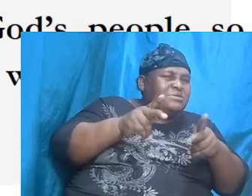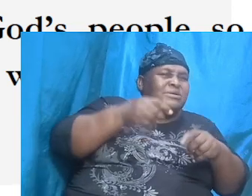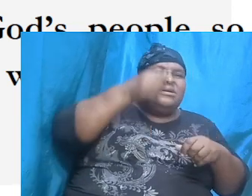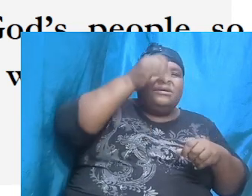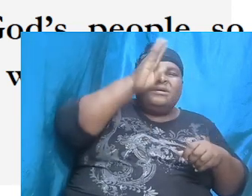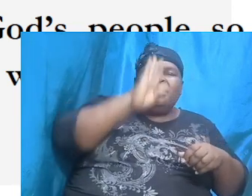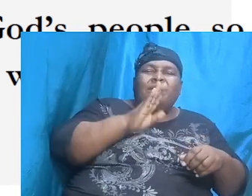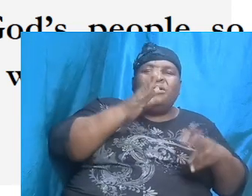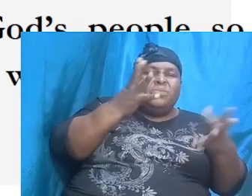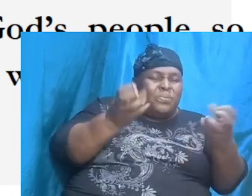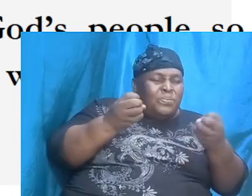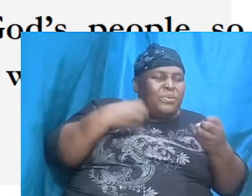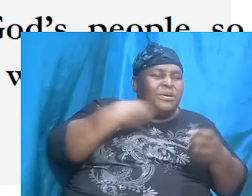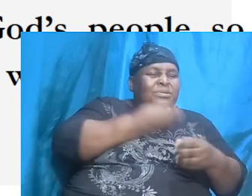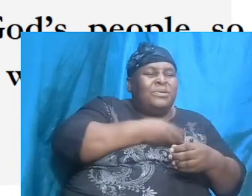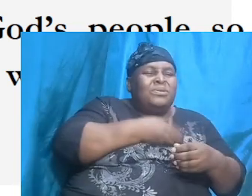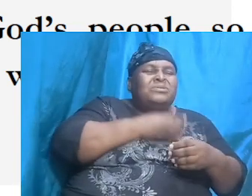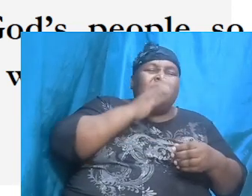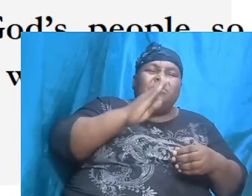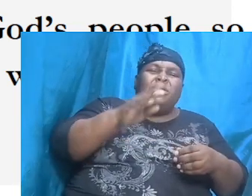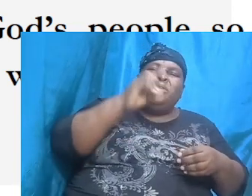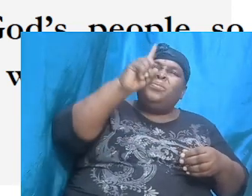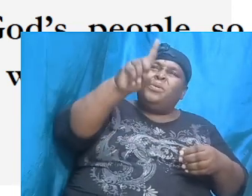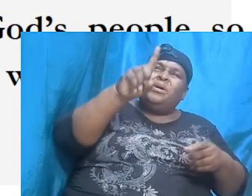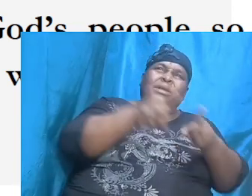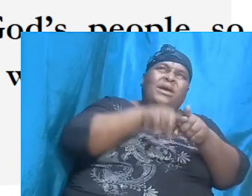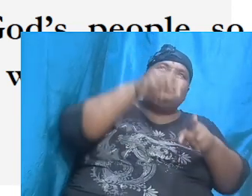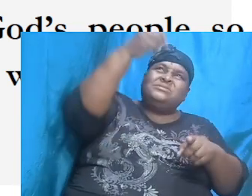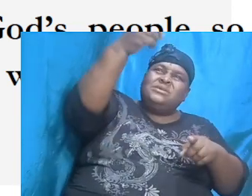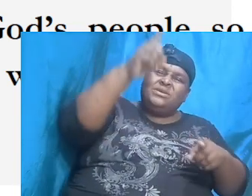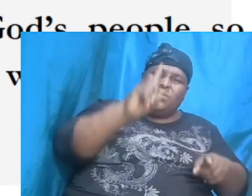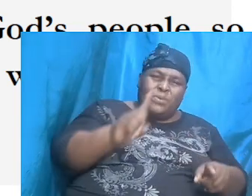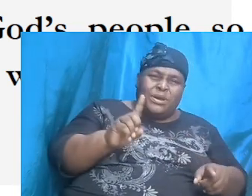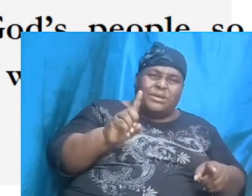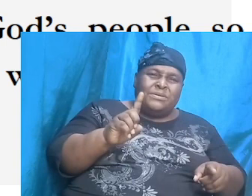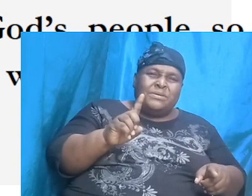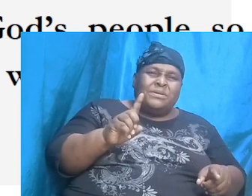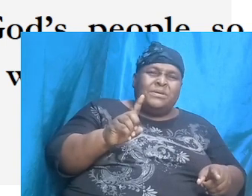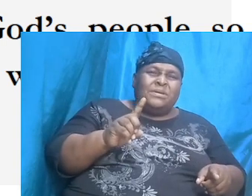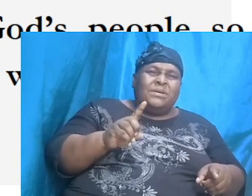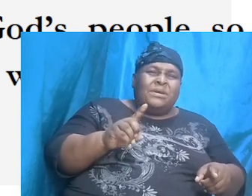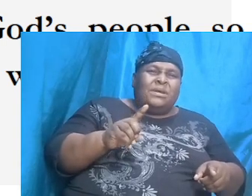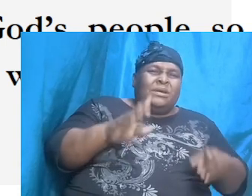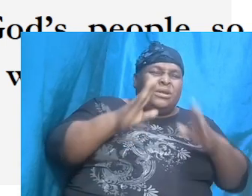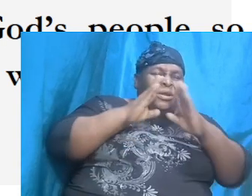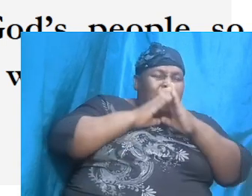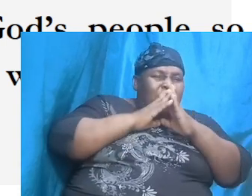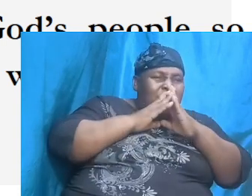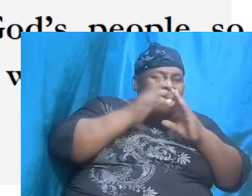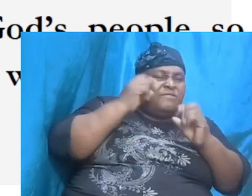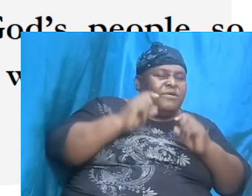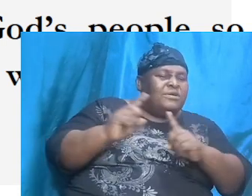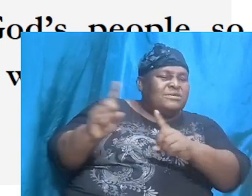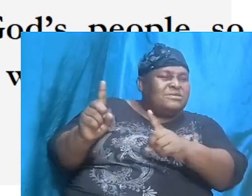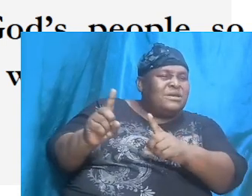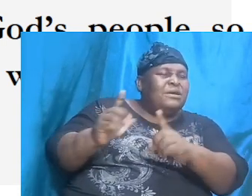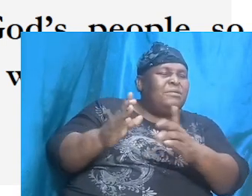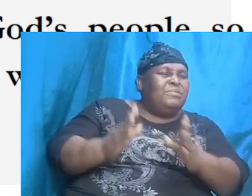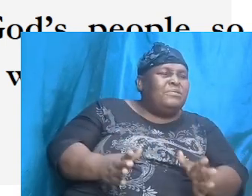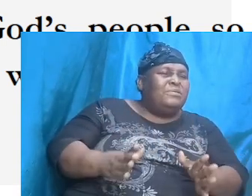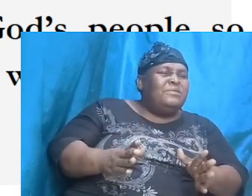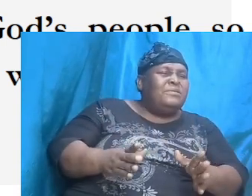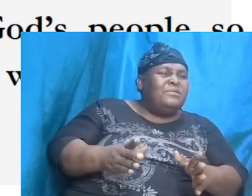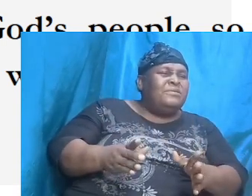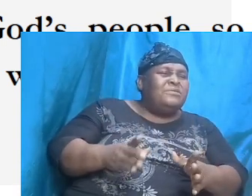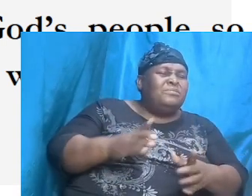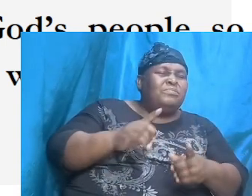be one as he is one. Amen. And he did say that he was going to pray for the disciples that they be one as he is